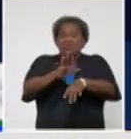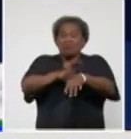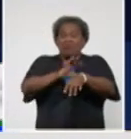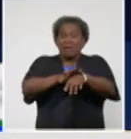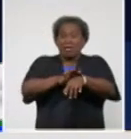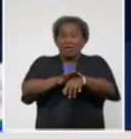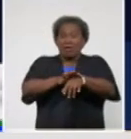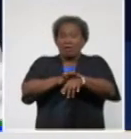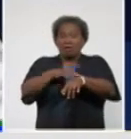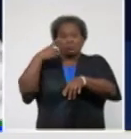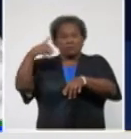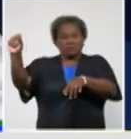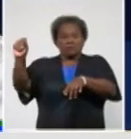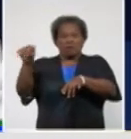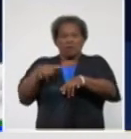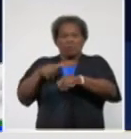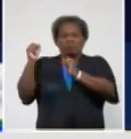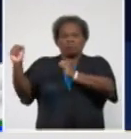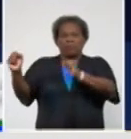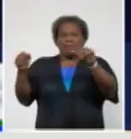to date,